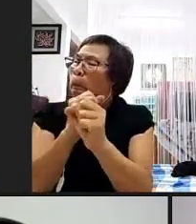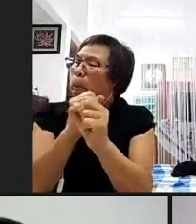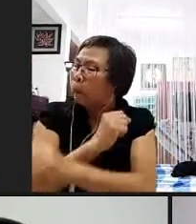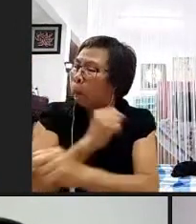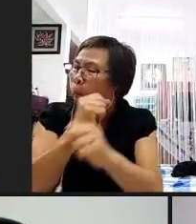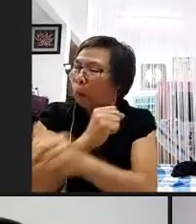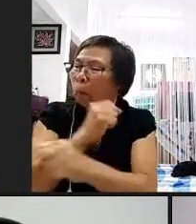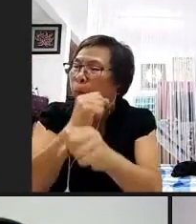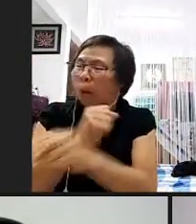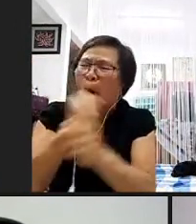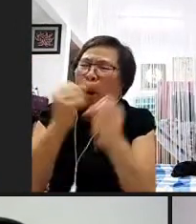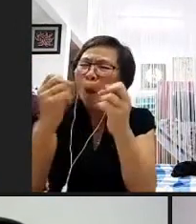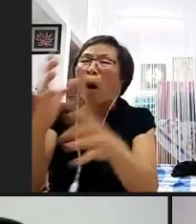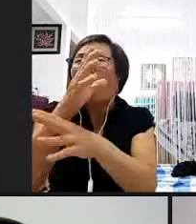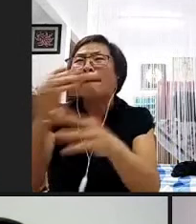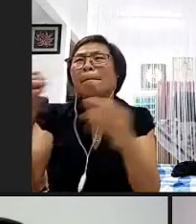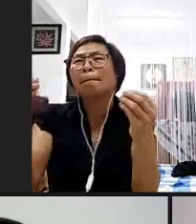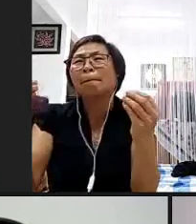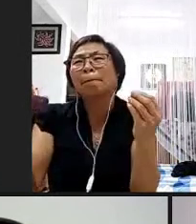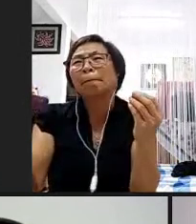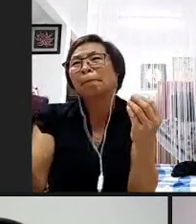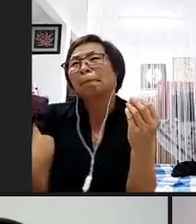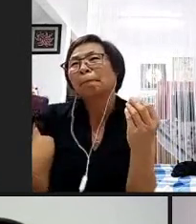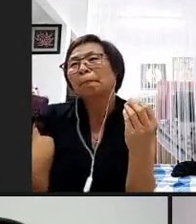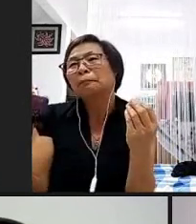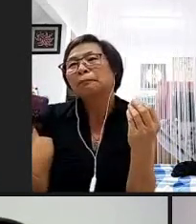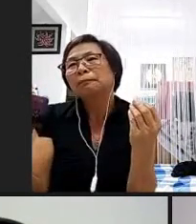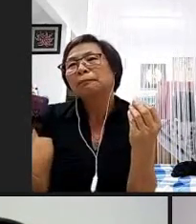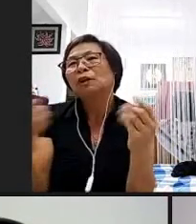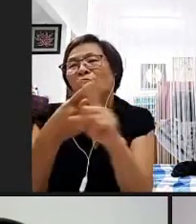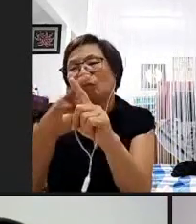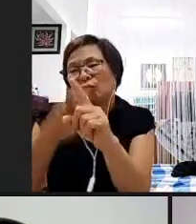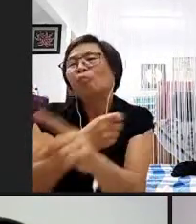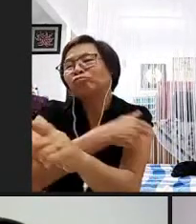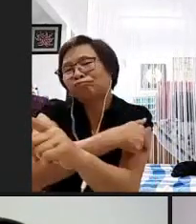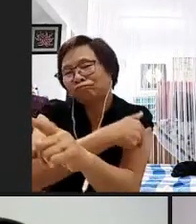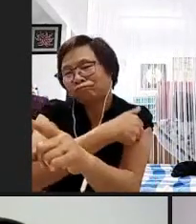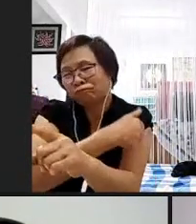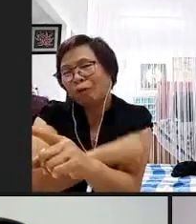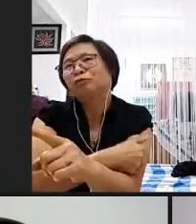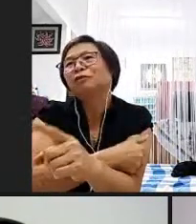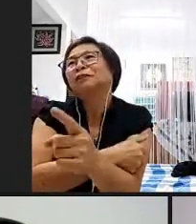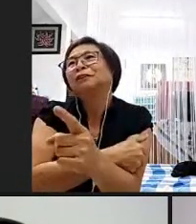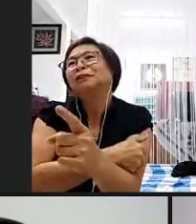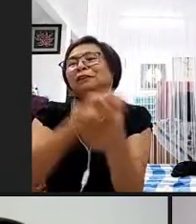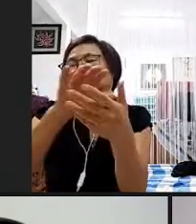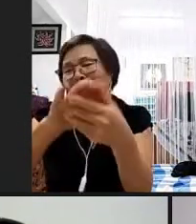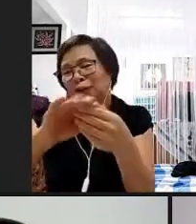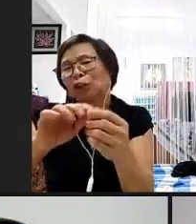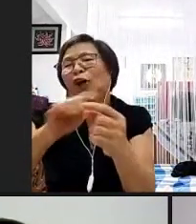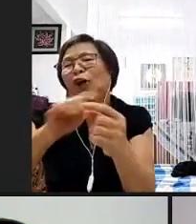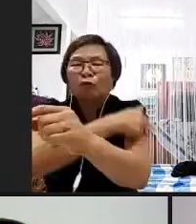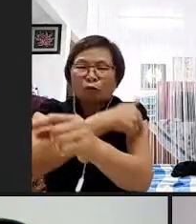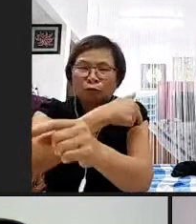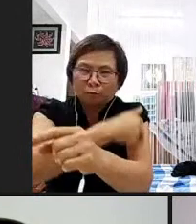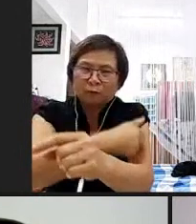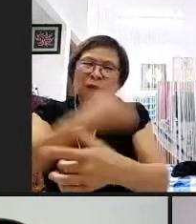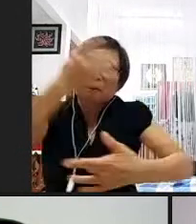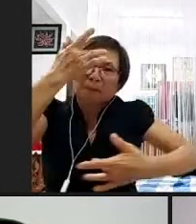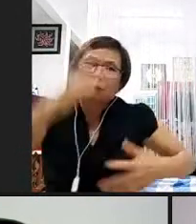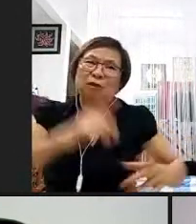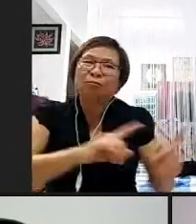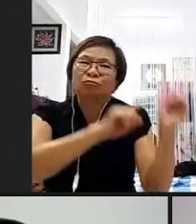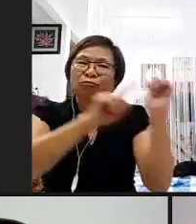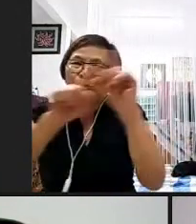cases and you know, from the hospital perspective, coming to him